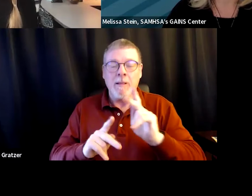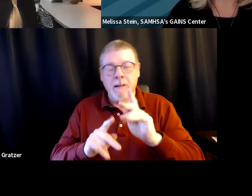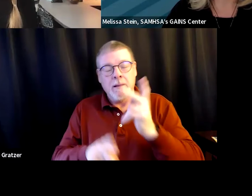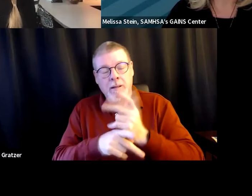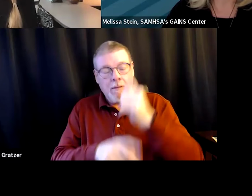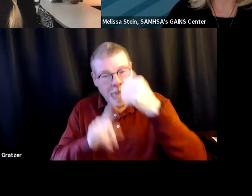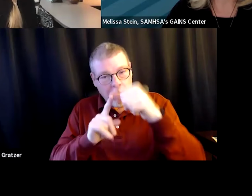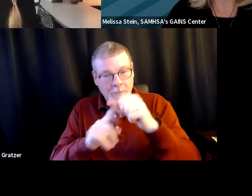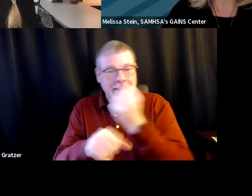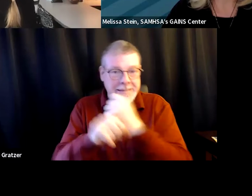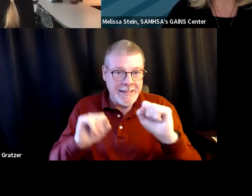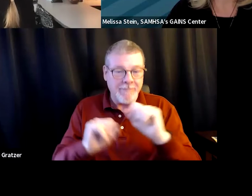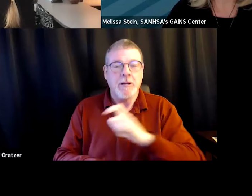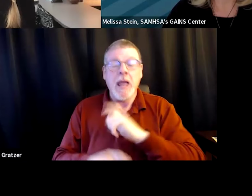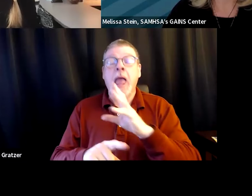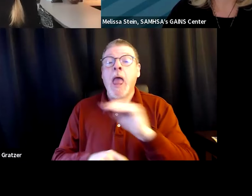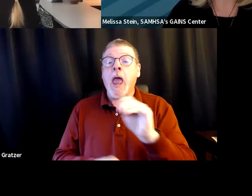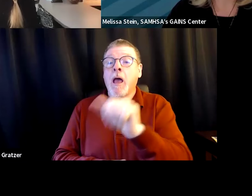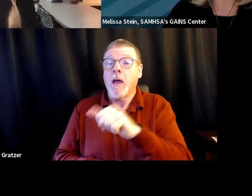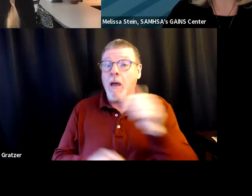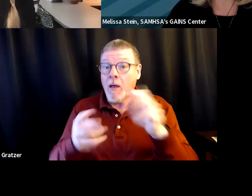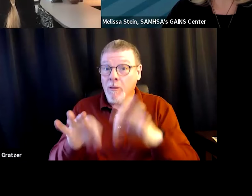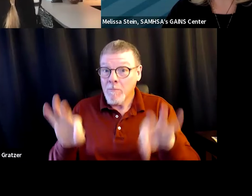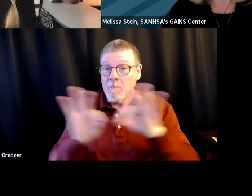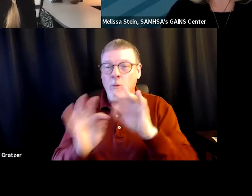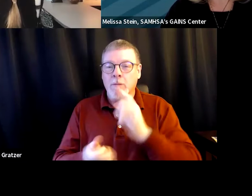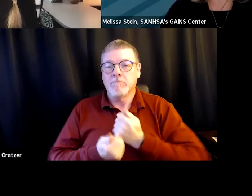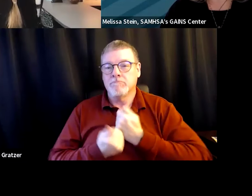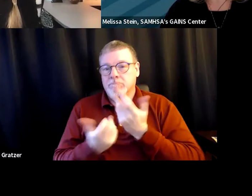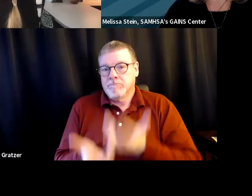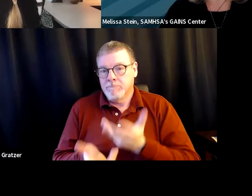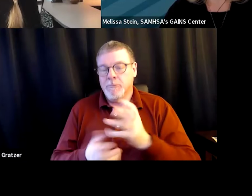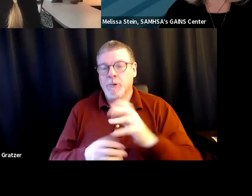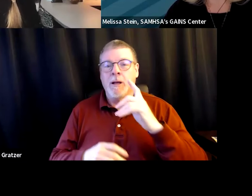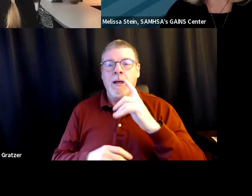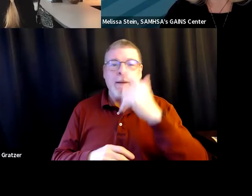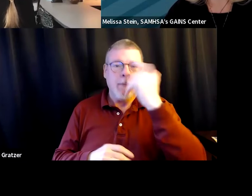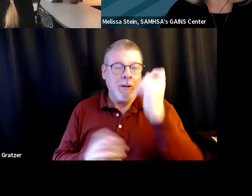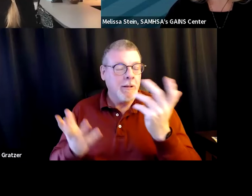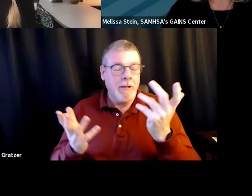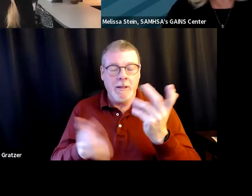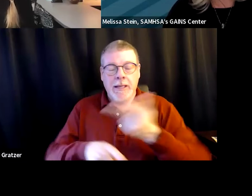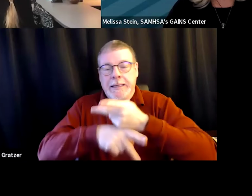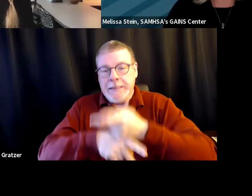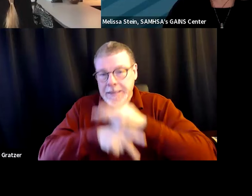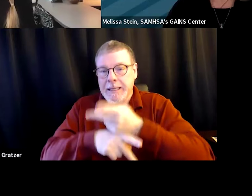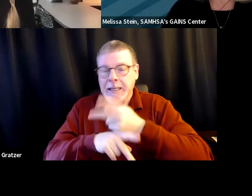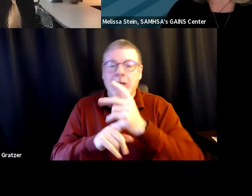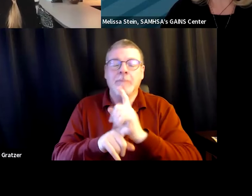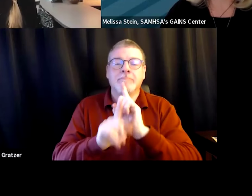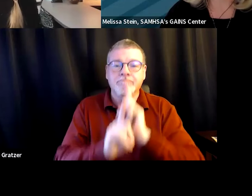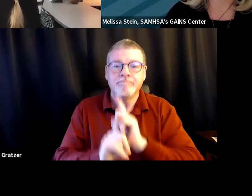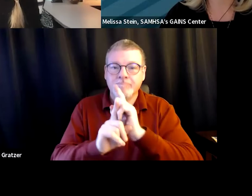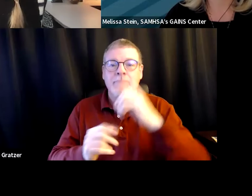also reduce the risk of burnout. That's a big issue. We talk about burnout, compassion fatigue, caregiver burden, working with older adults